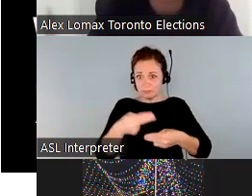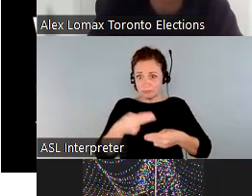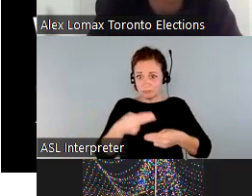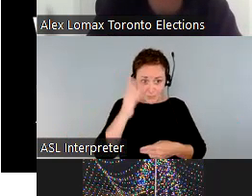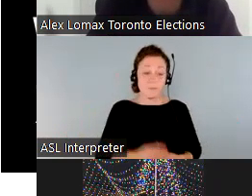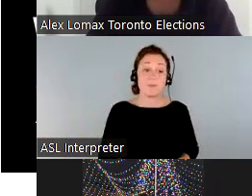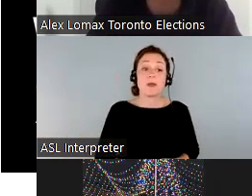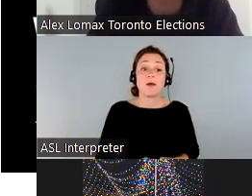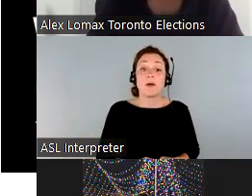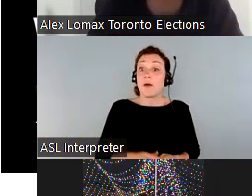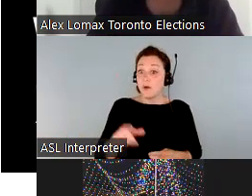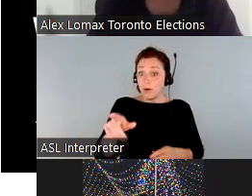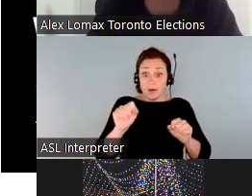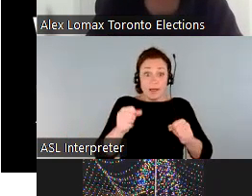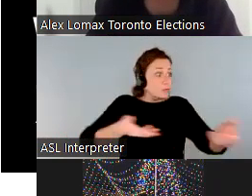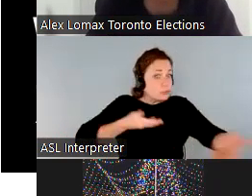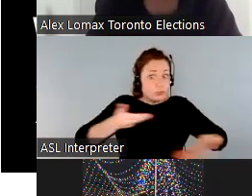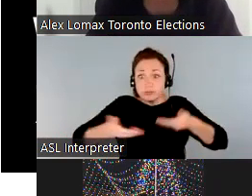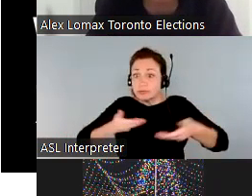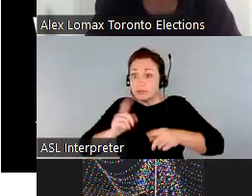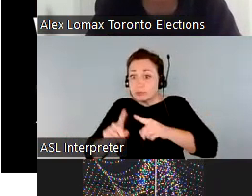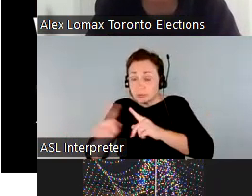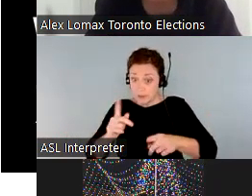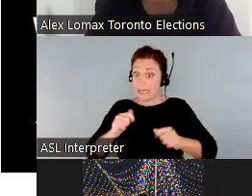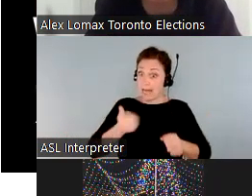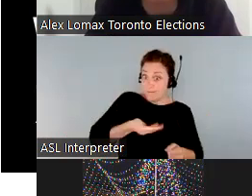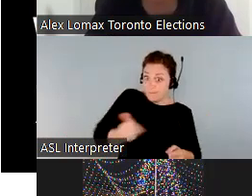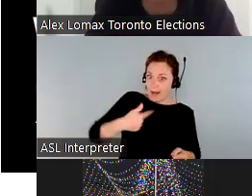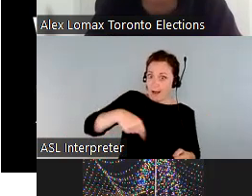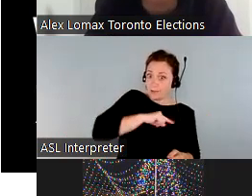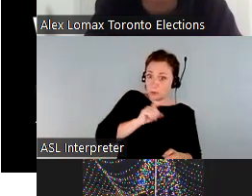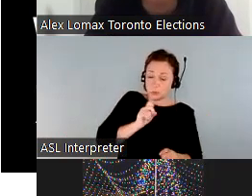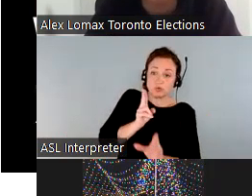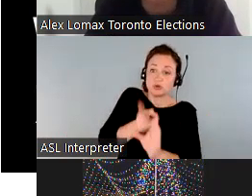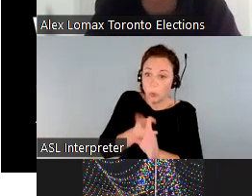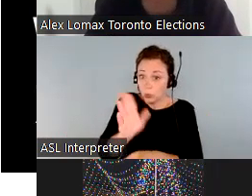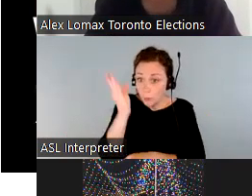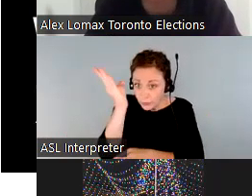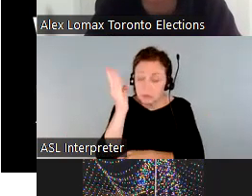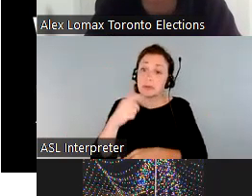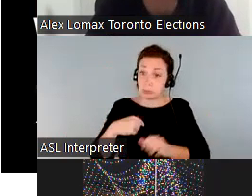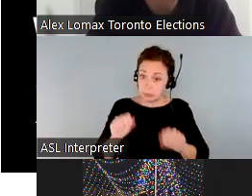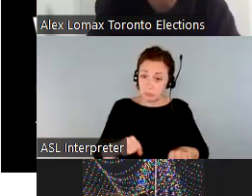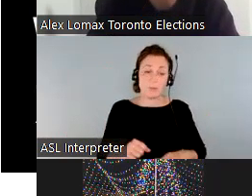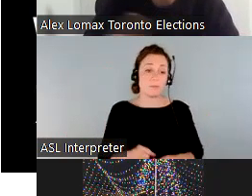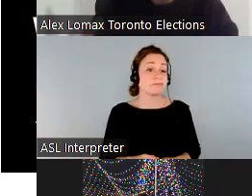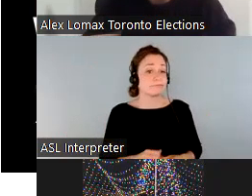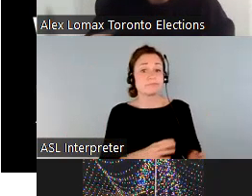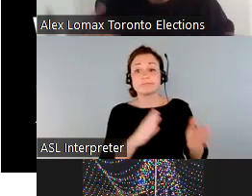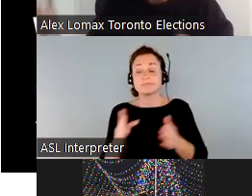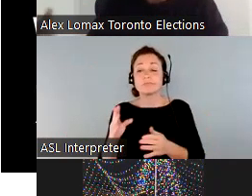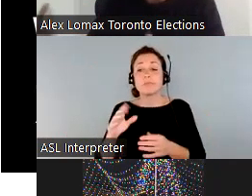invited today. And we also go do similar things to the Democratic Engagement Exchange, where they